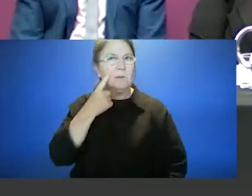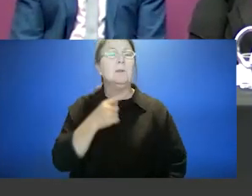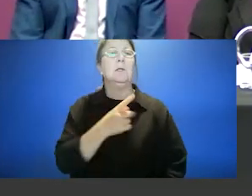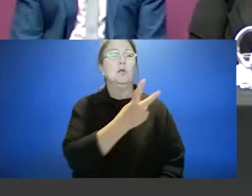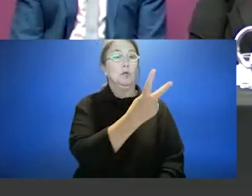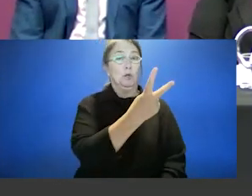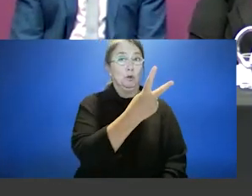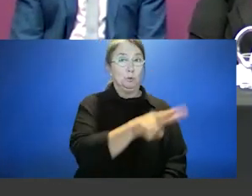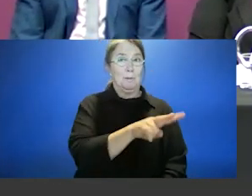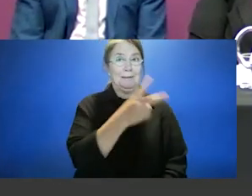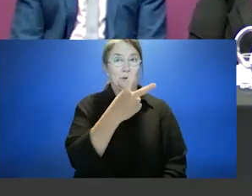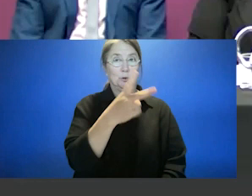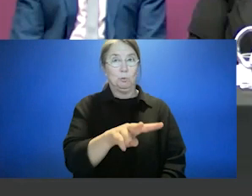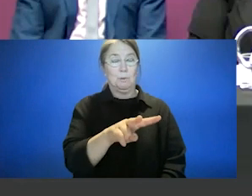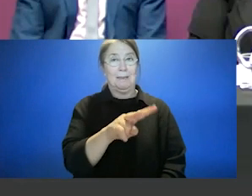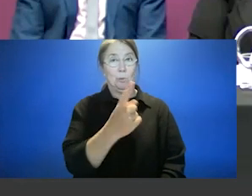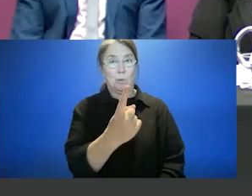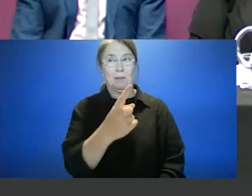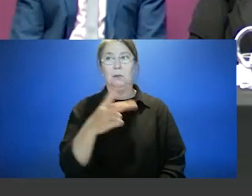2021-22, IBAC received